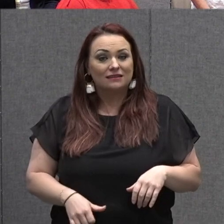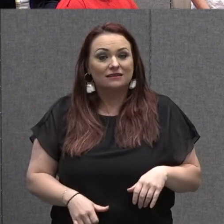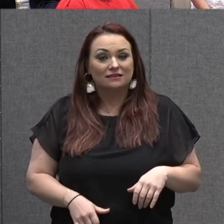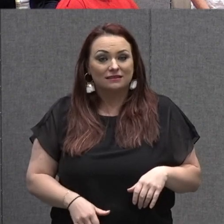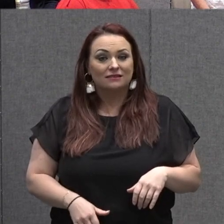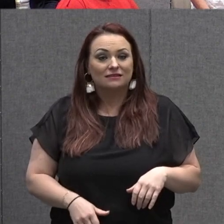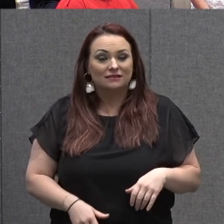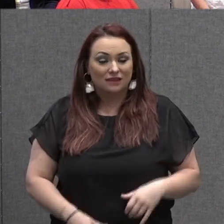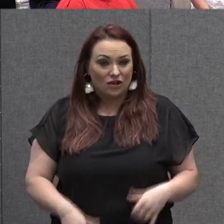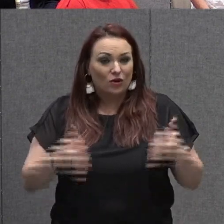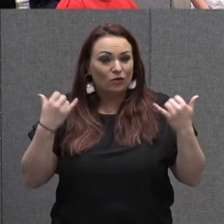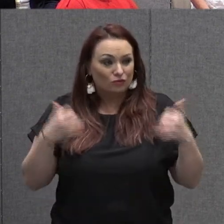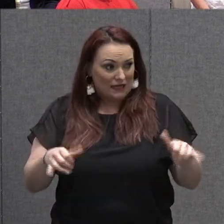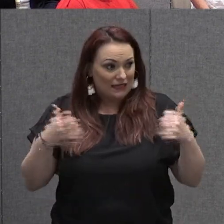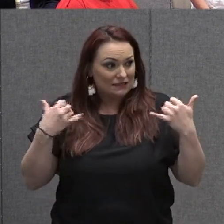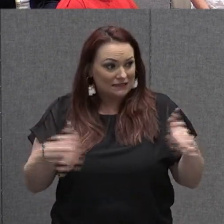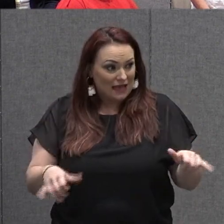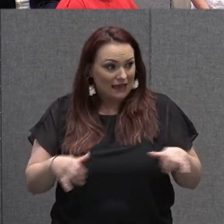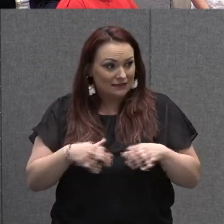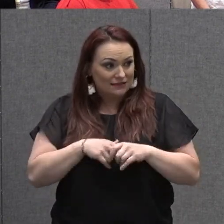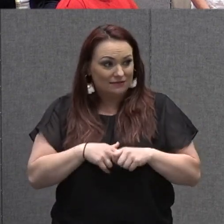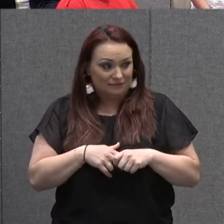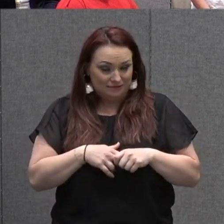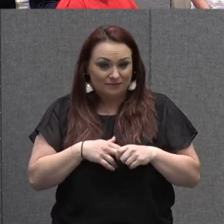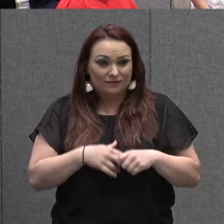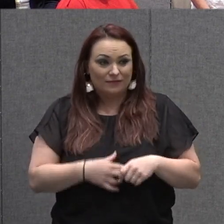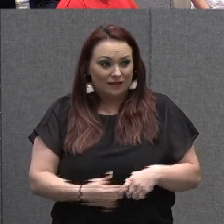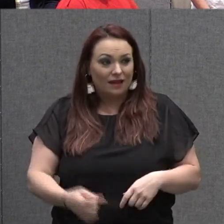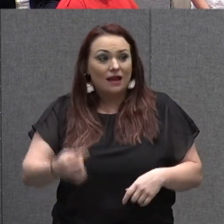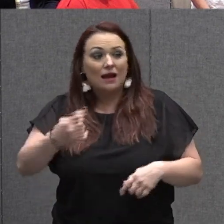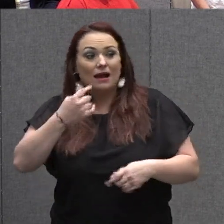Recess. Very good. Recess.